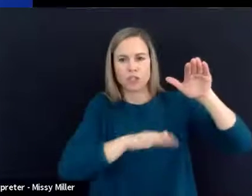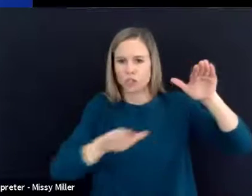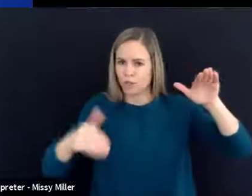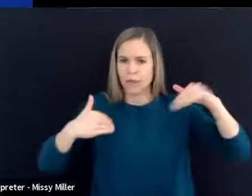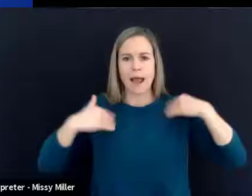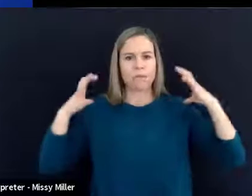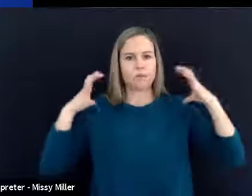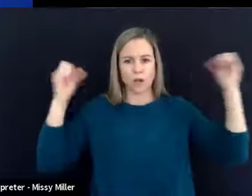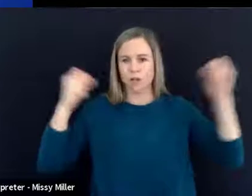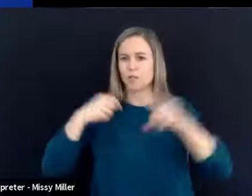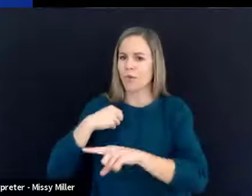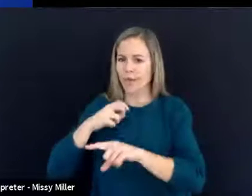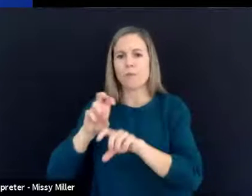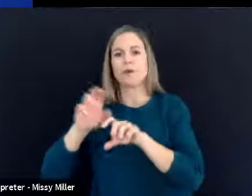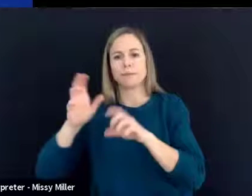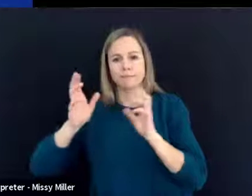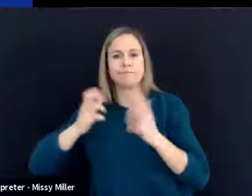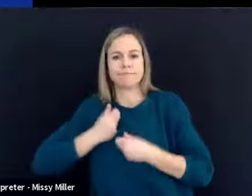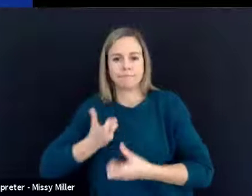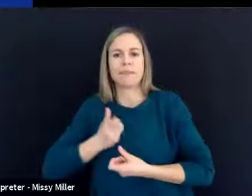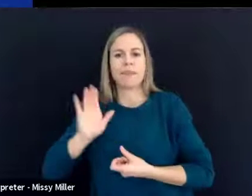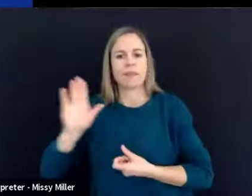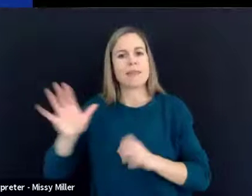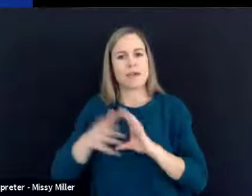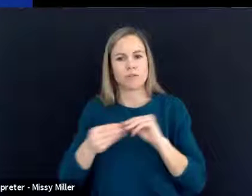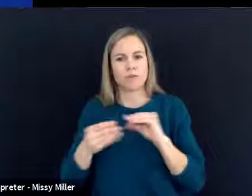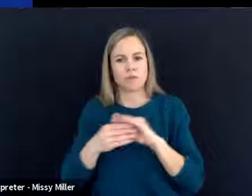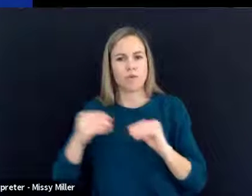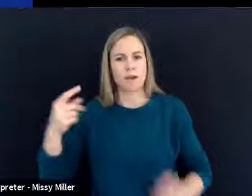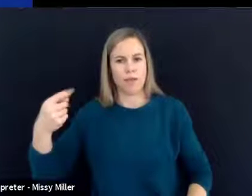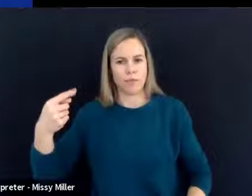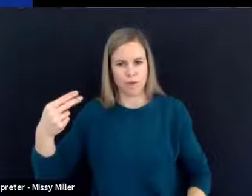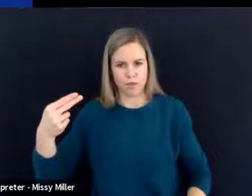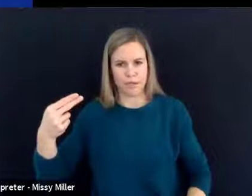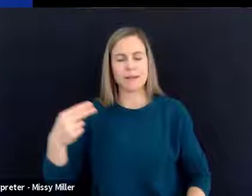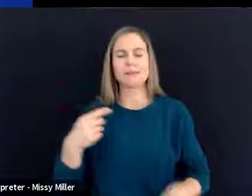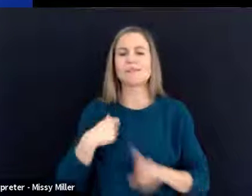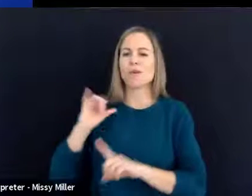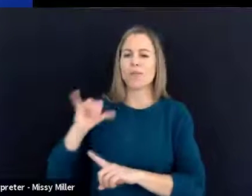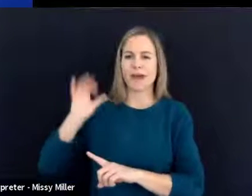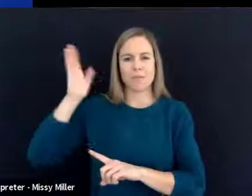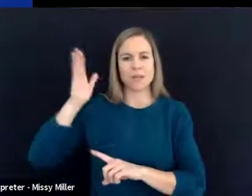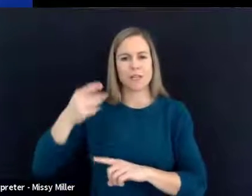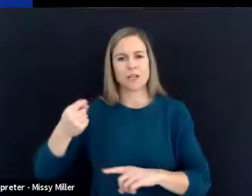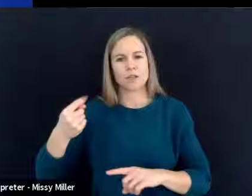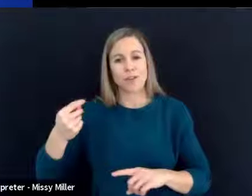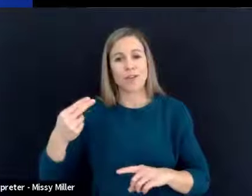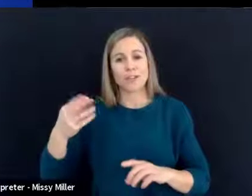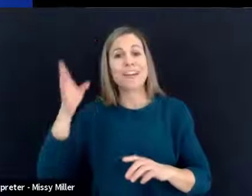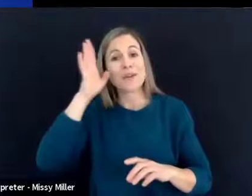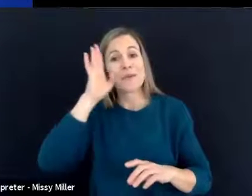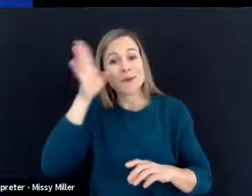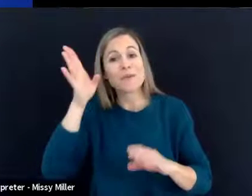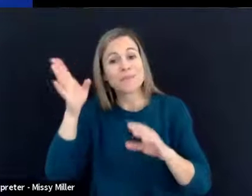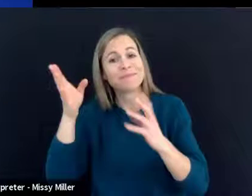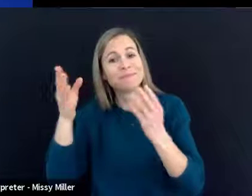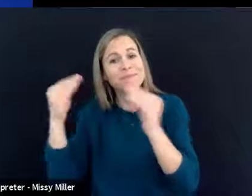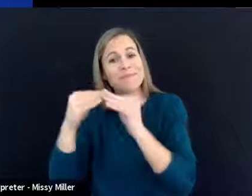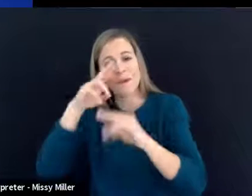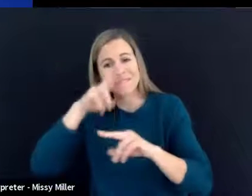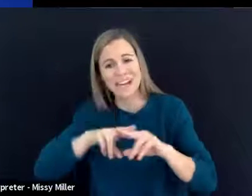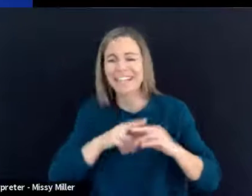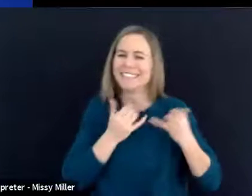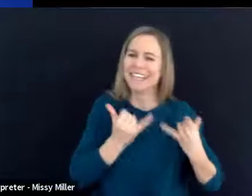CHARGE syndrome across the age span. So the presentation on Thursday will be much more fun than the presentation